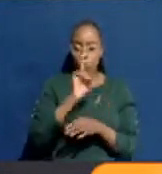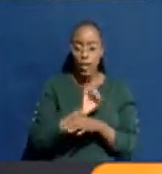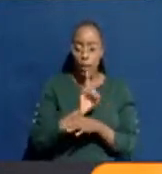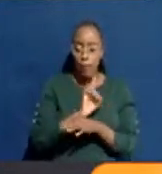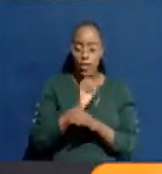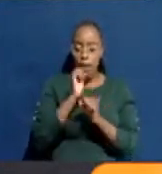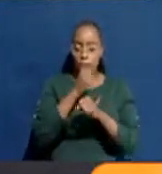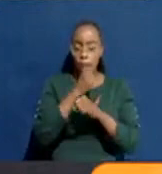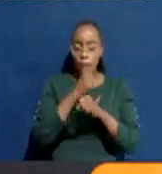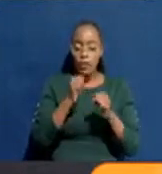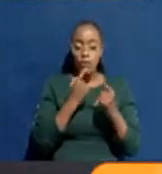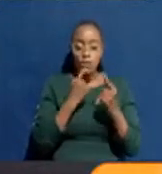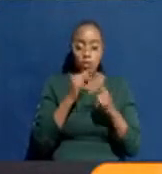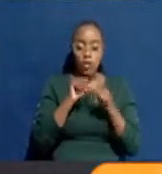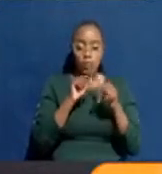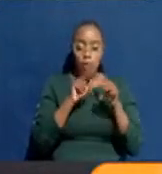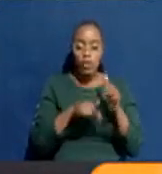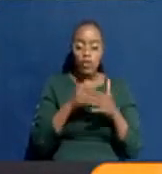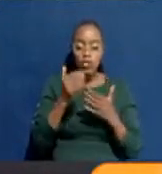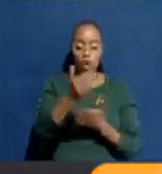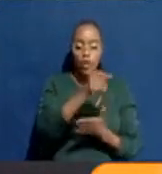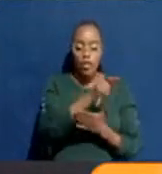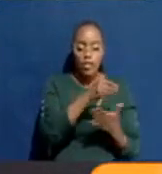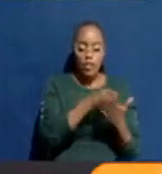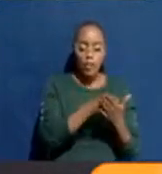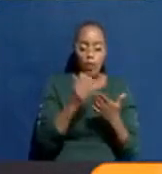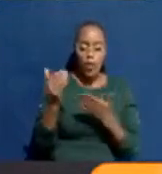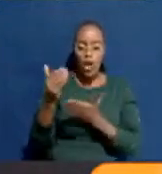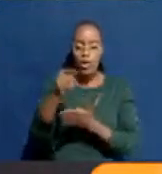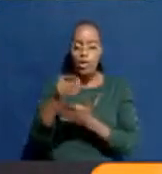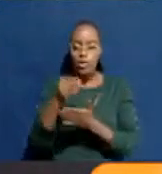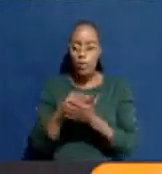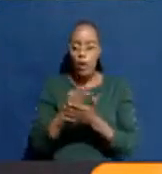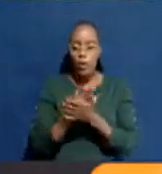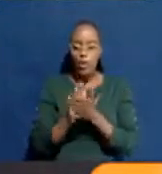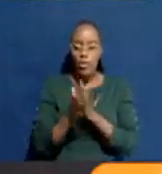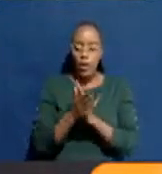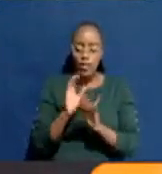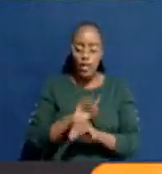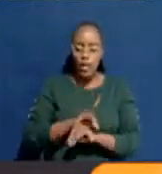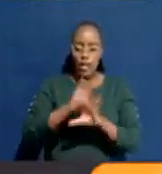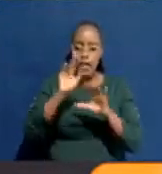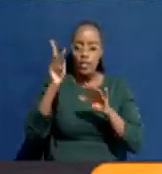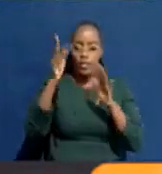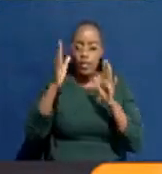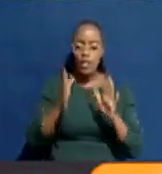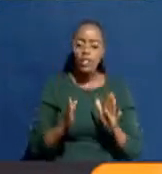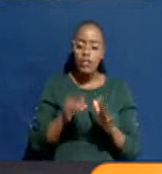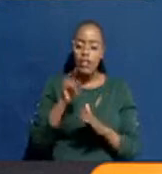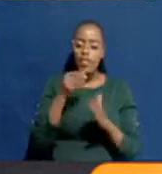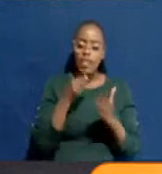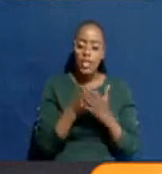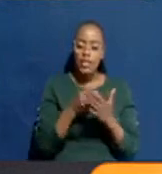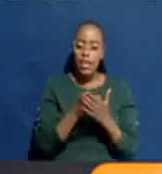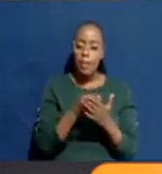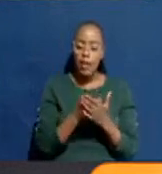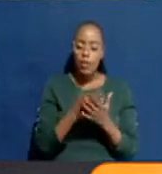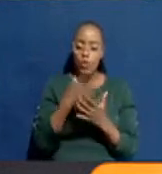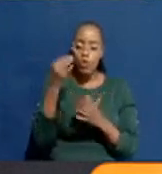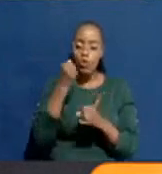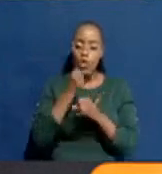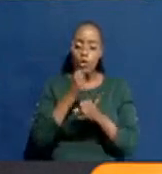We cannot keep talking about you are collecting this, we are collecting that, without clarifying to Kenyans what is this money actually going